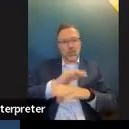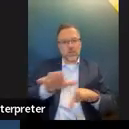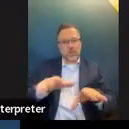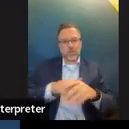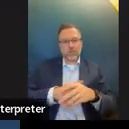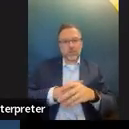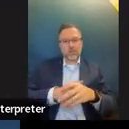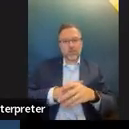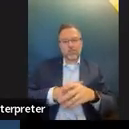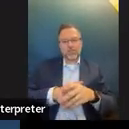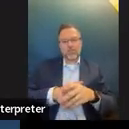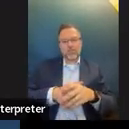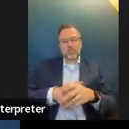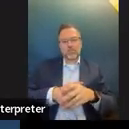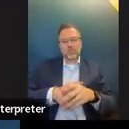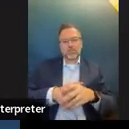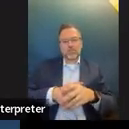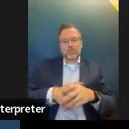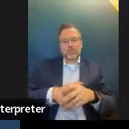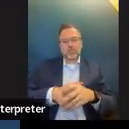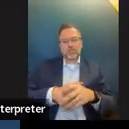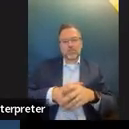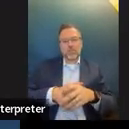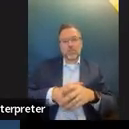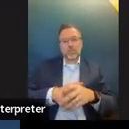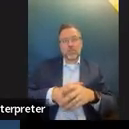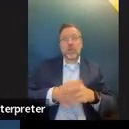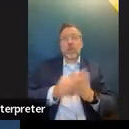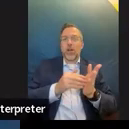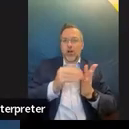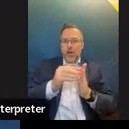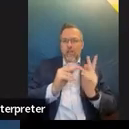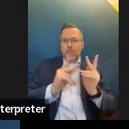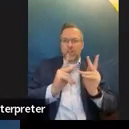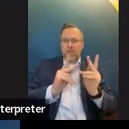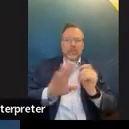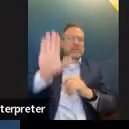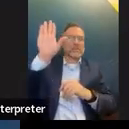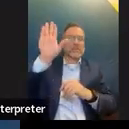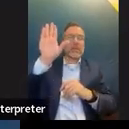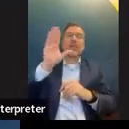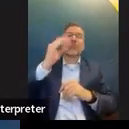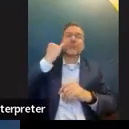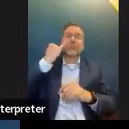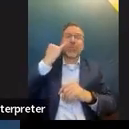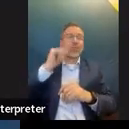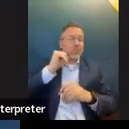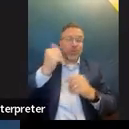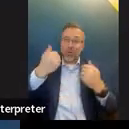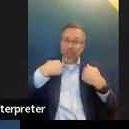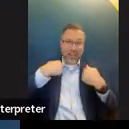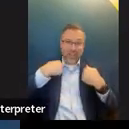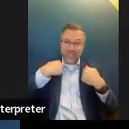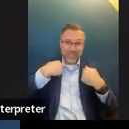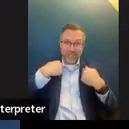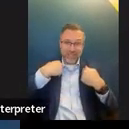All right, so we get this question. What if I don't have baseline data?